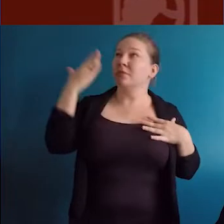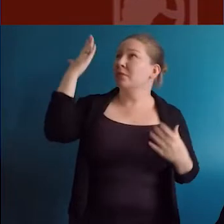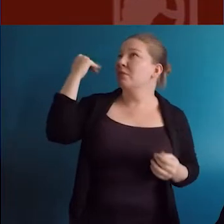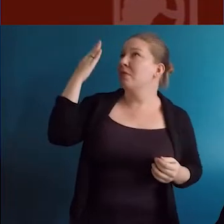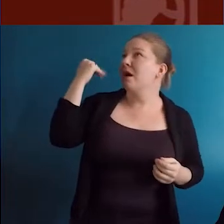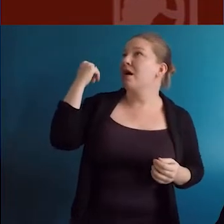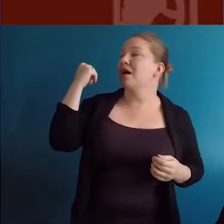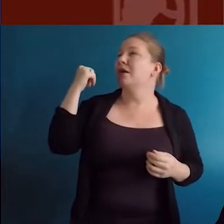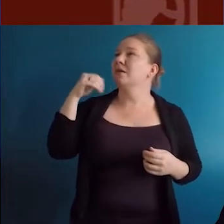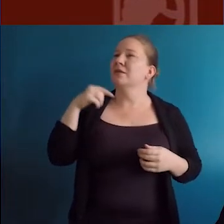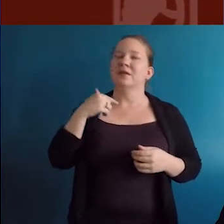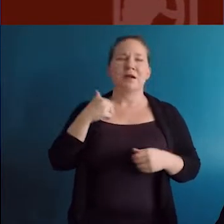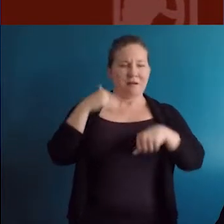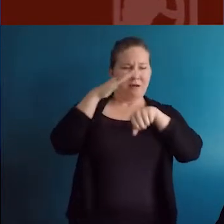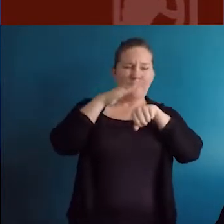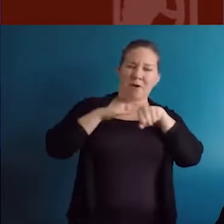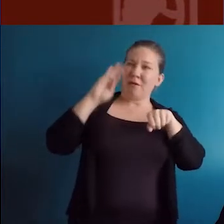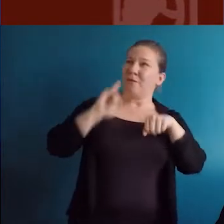God of hosts.